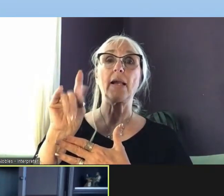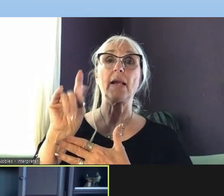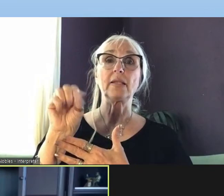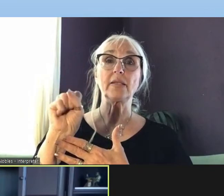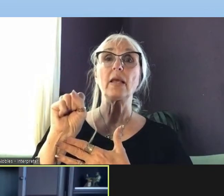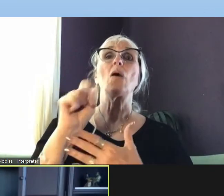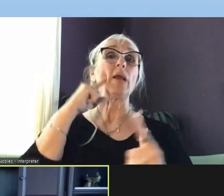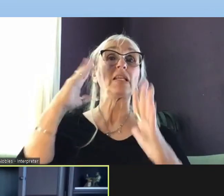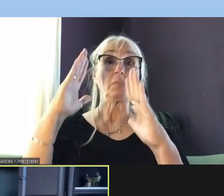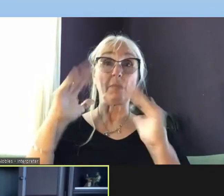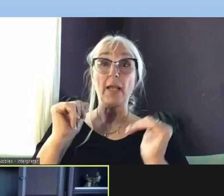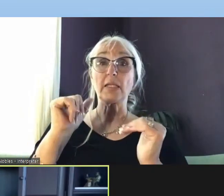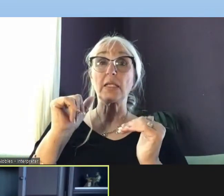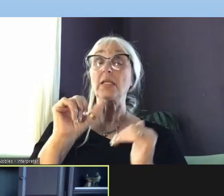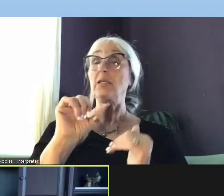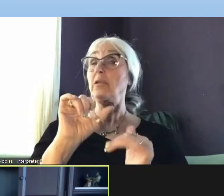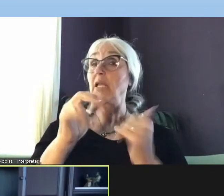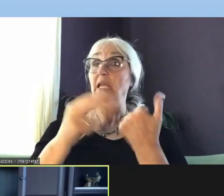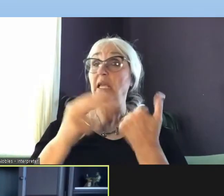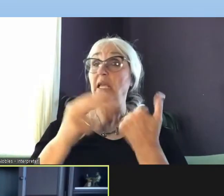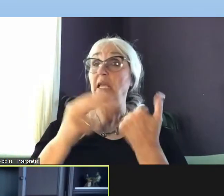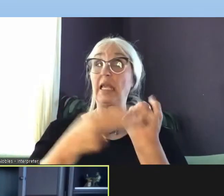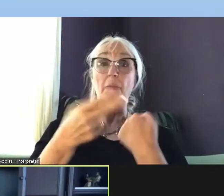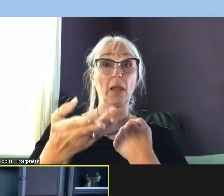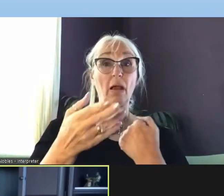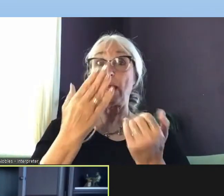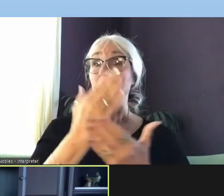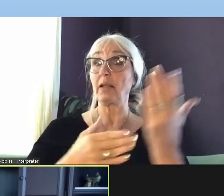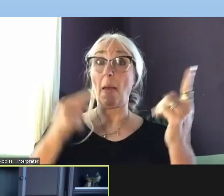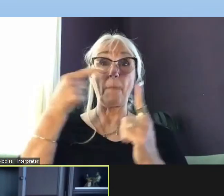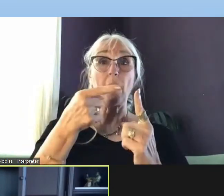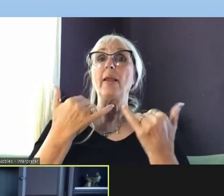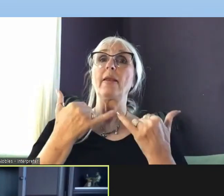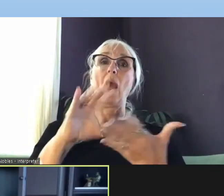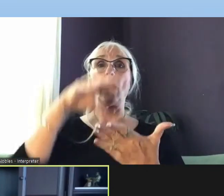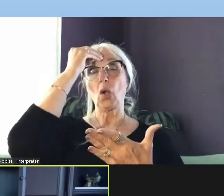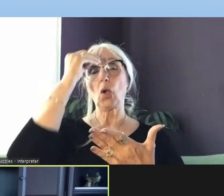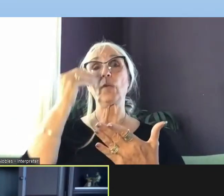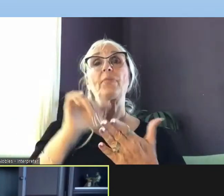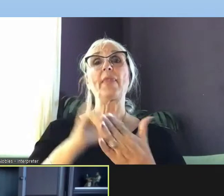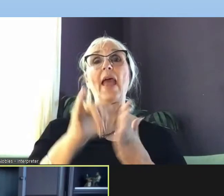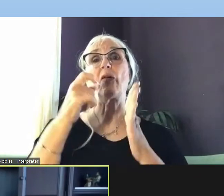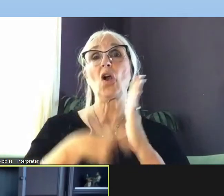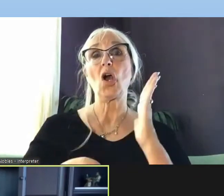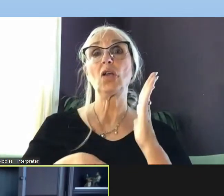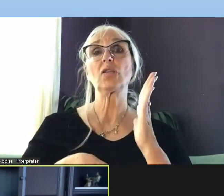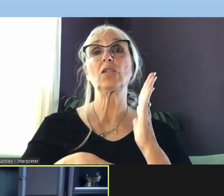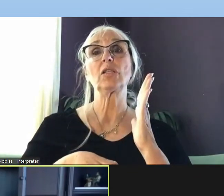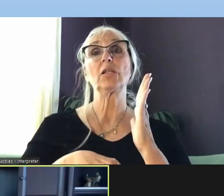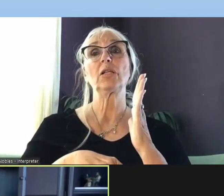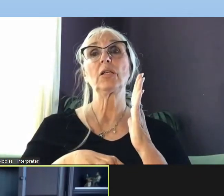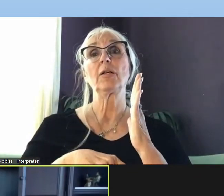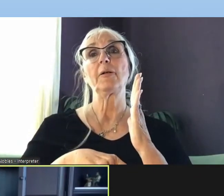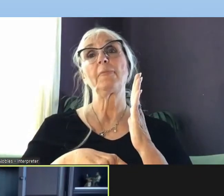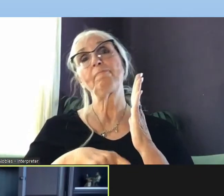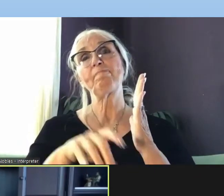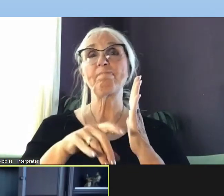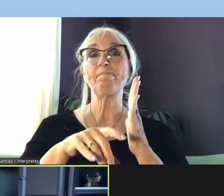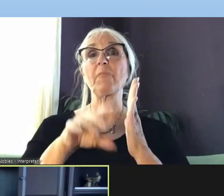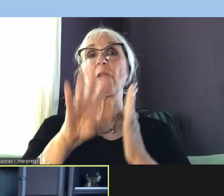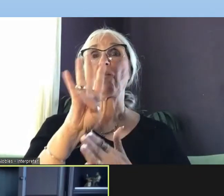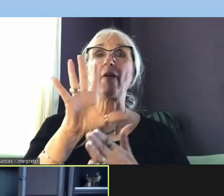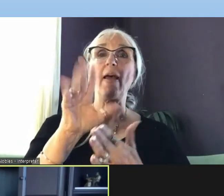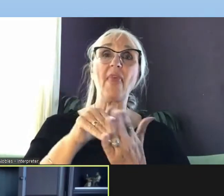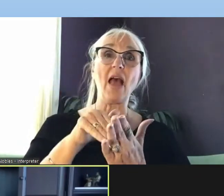point. And we have now learned that that instead would cost us in the ballpark about